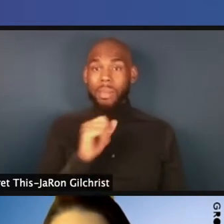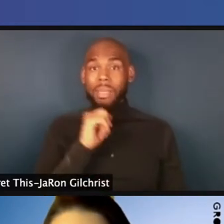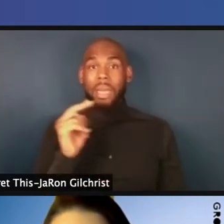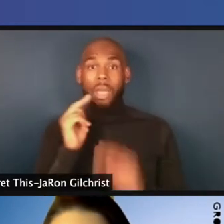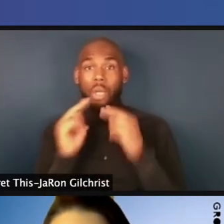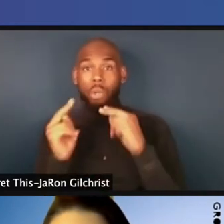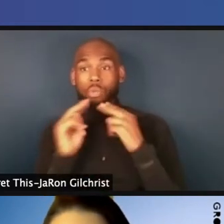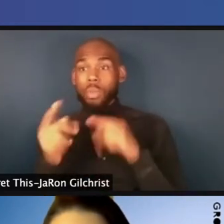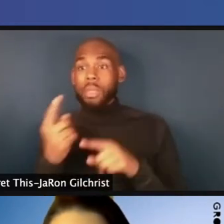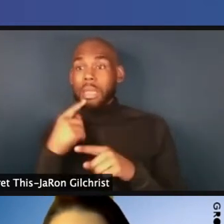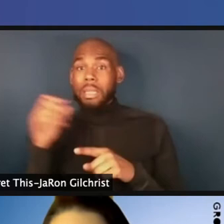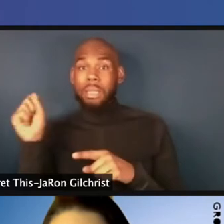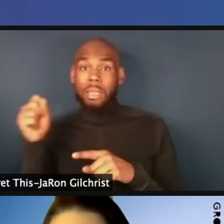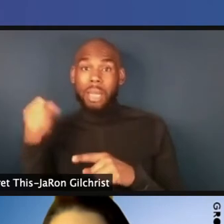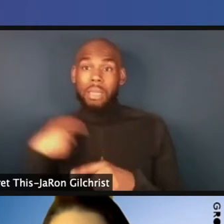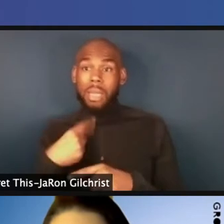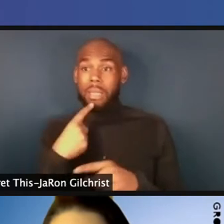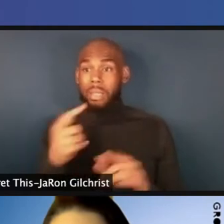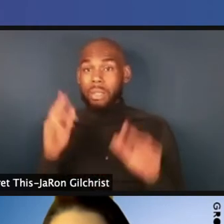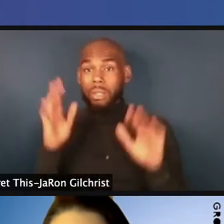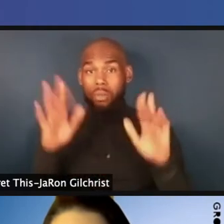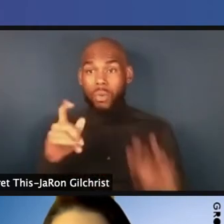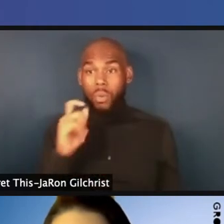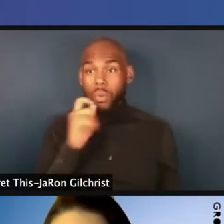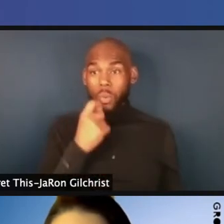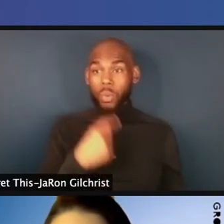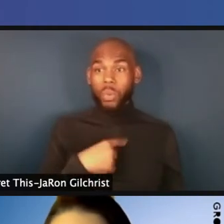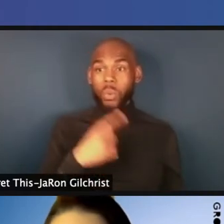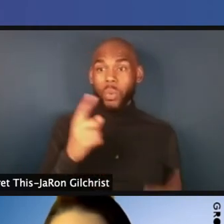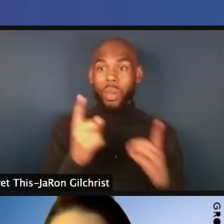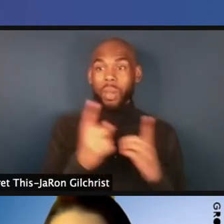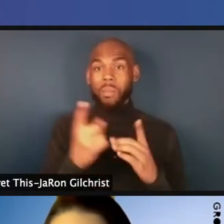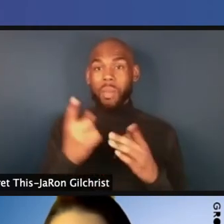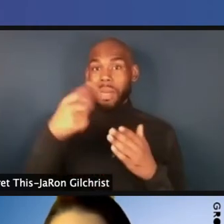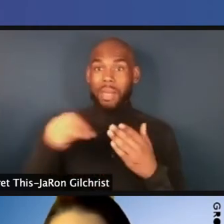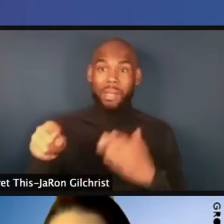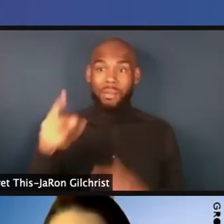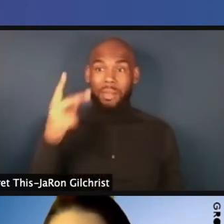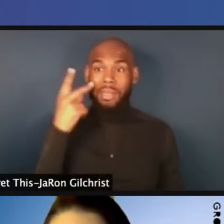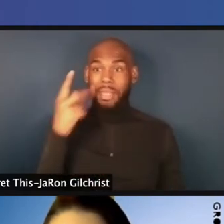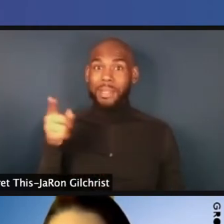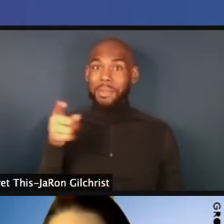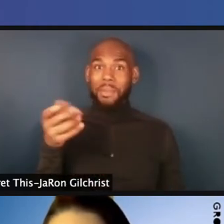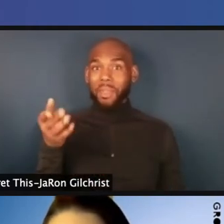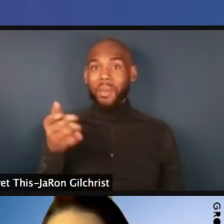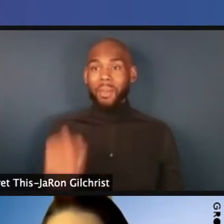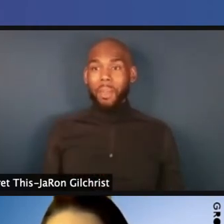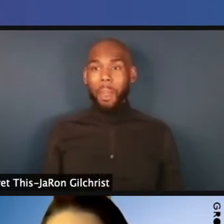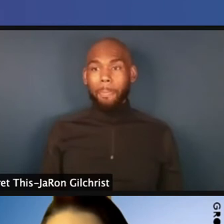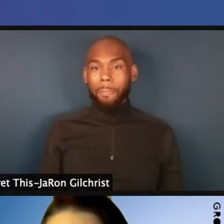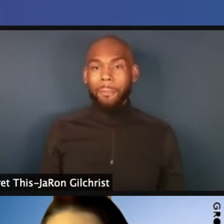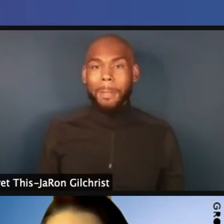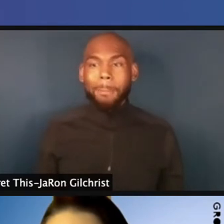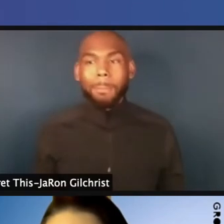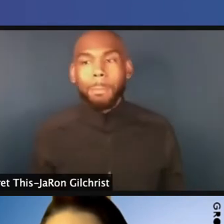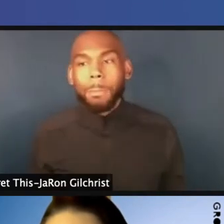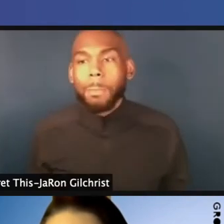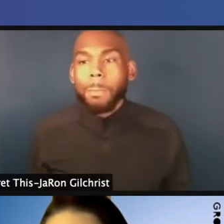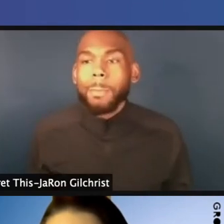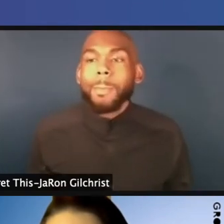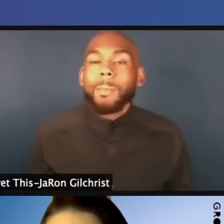yes, and I said, great, cool. Finance committee, we meet next week. See you there. Anyway, And so I think